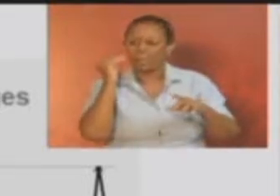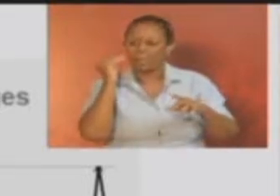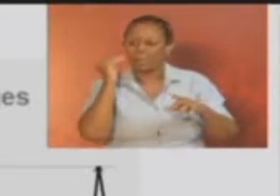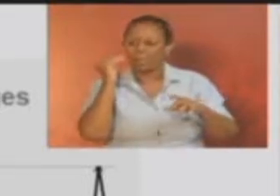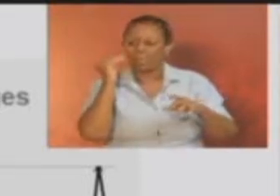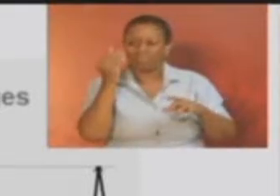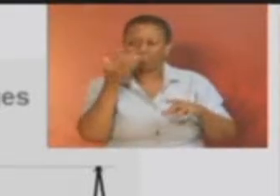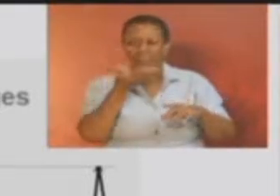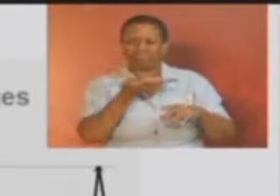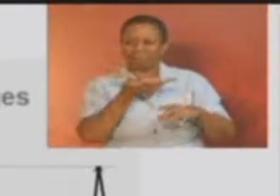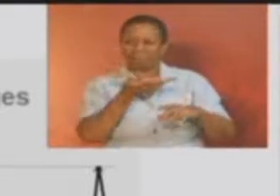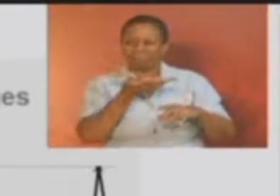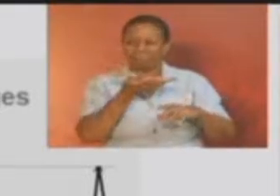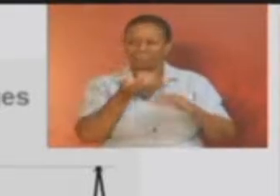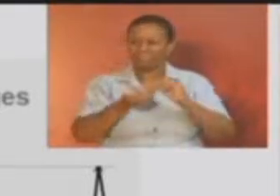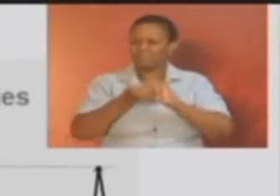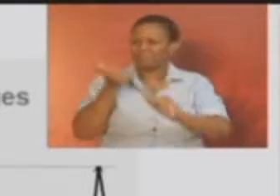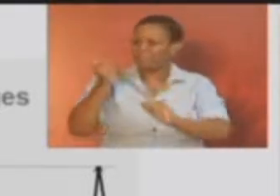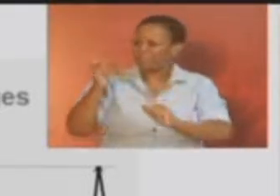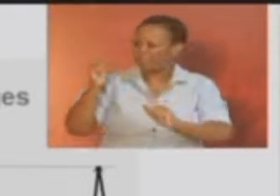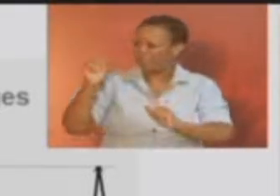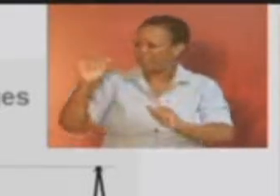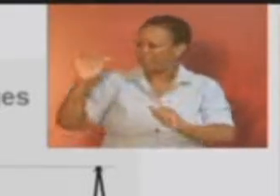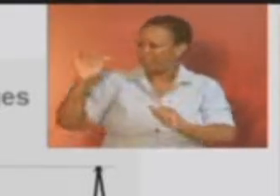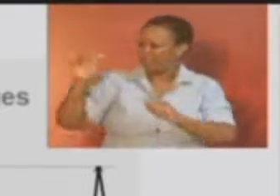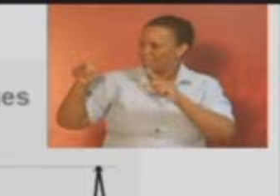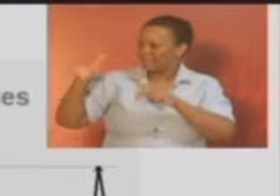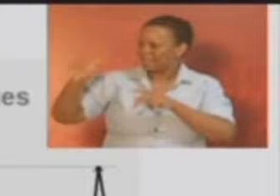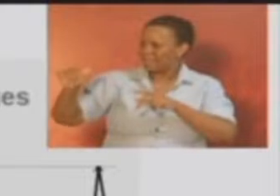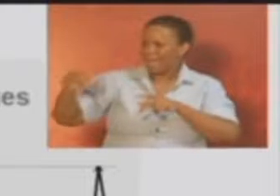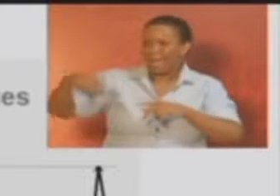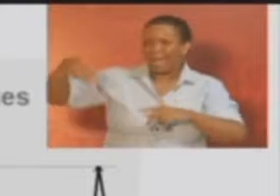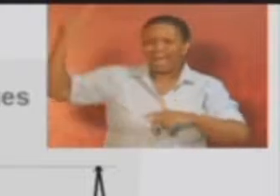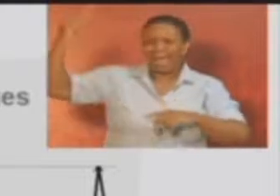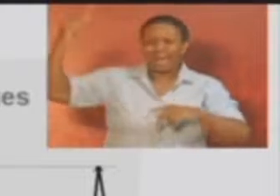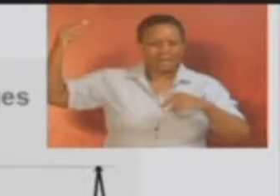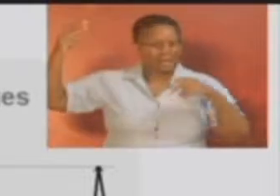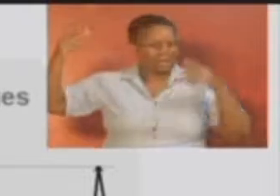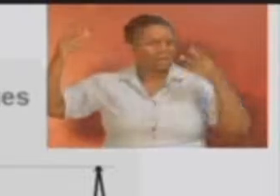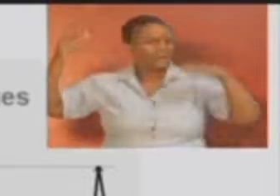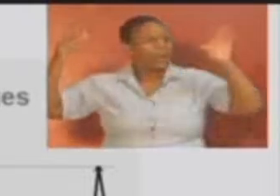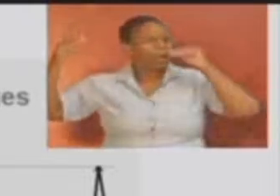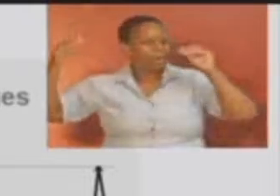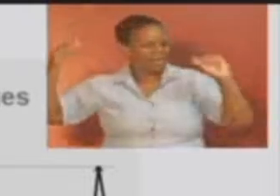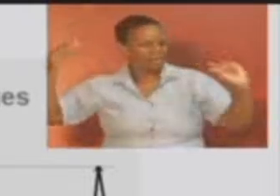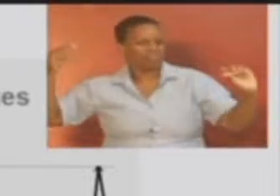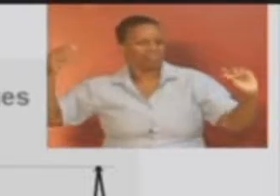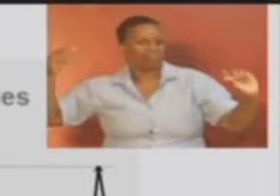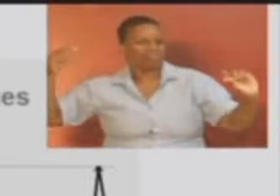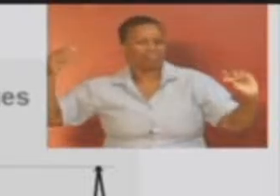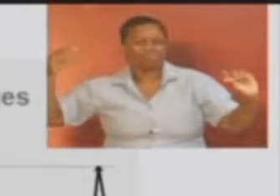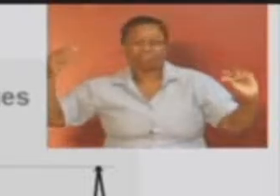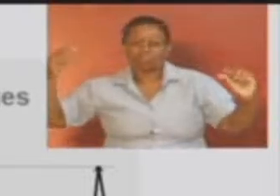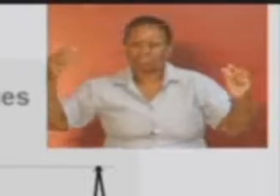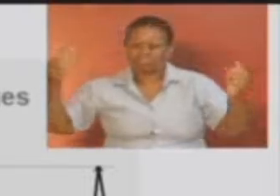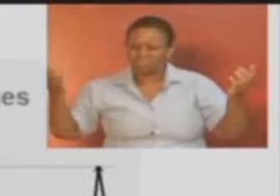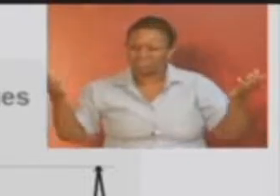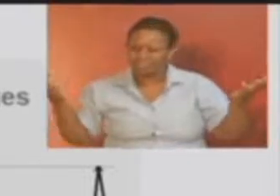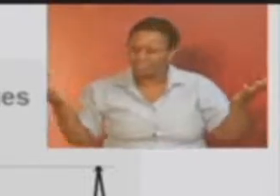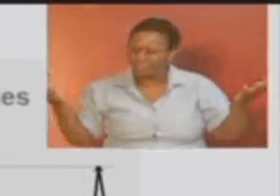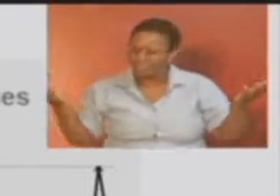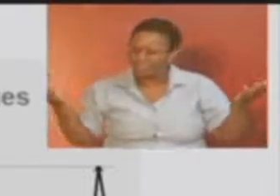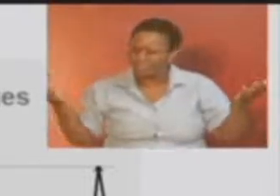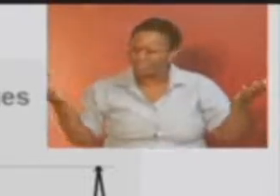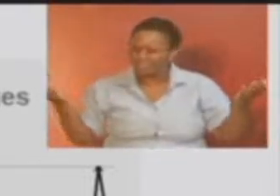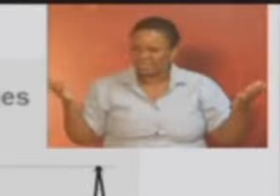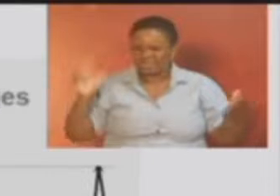and there was some variation this week, somewhere between a max of 399 and going down to a low of